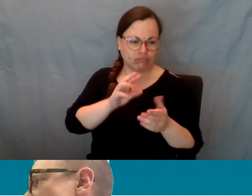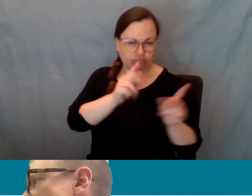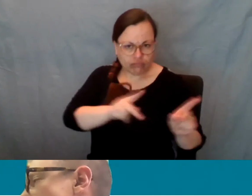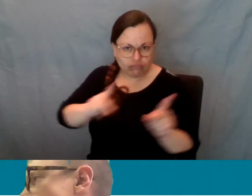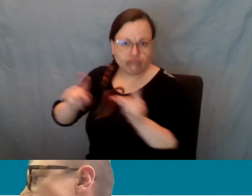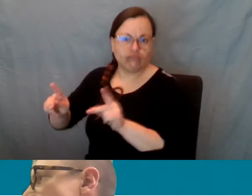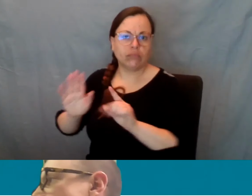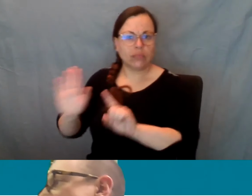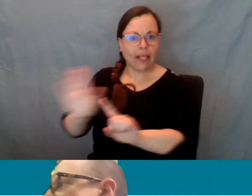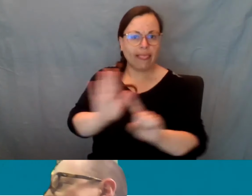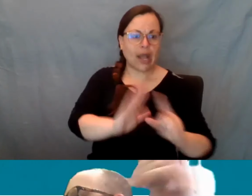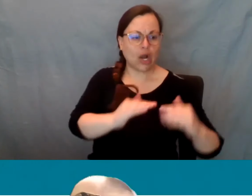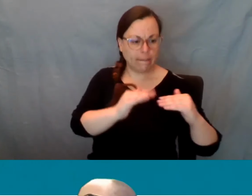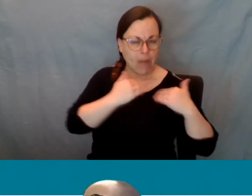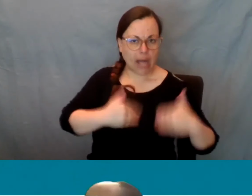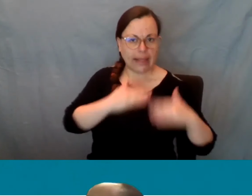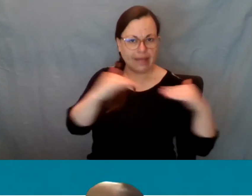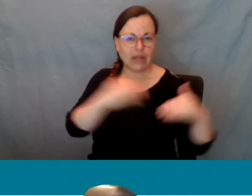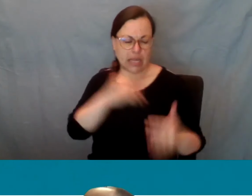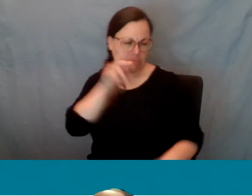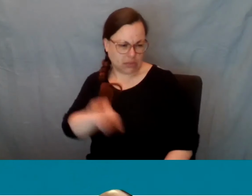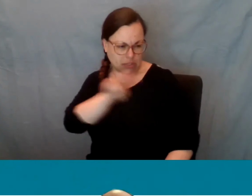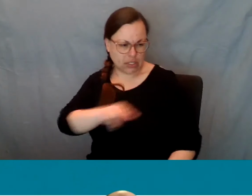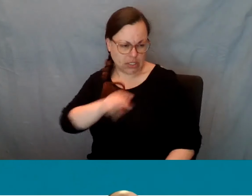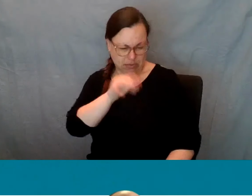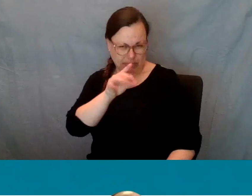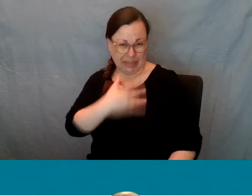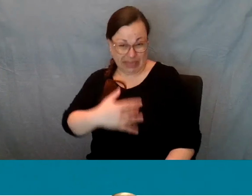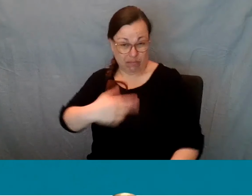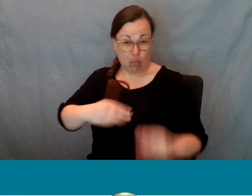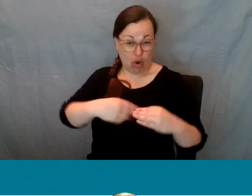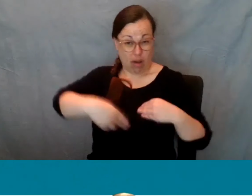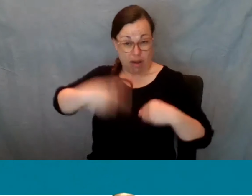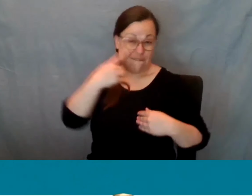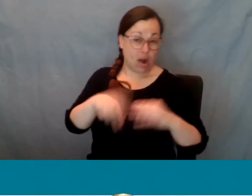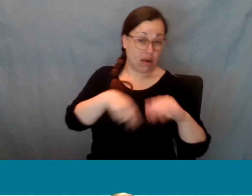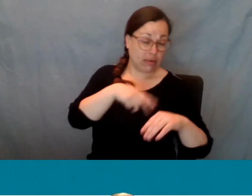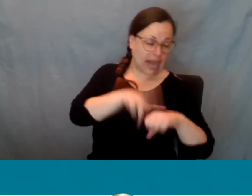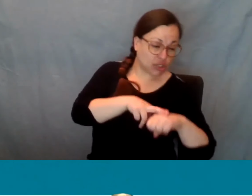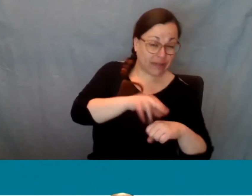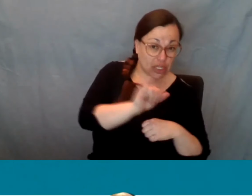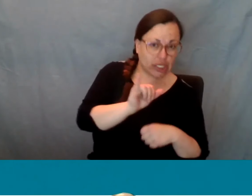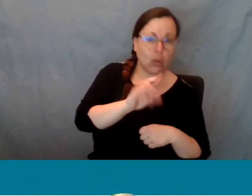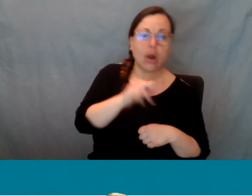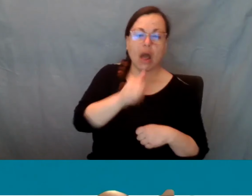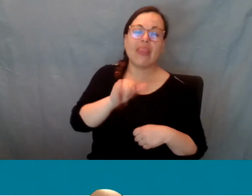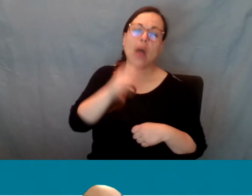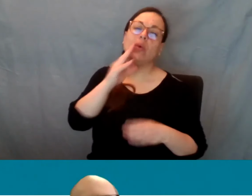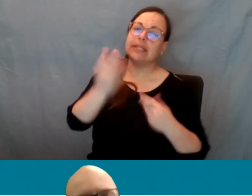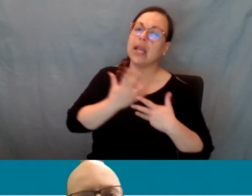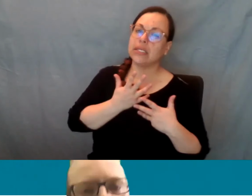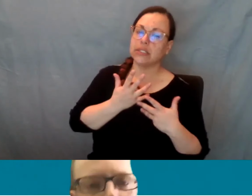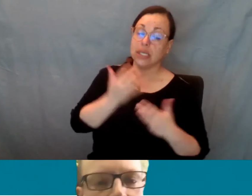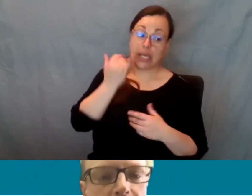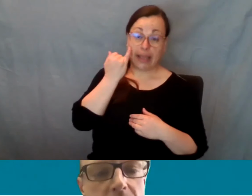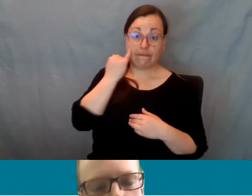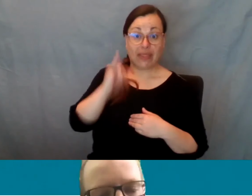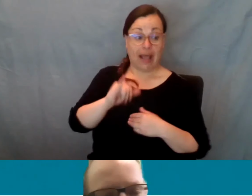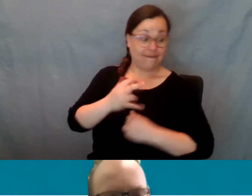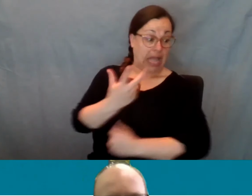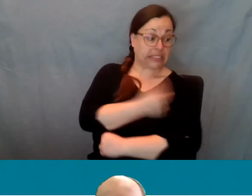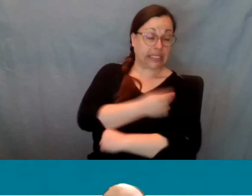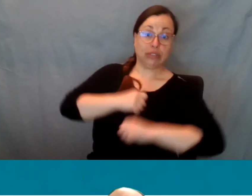infection, natural infection. And so that will tell us, whether they protect against transmission and how much they